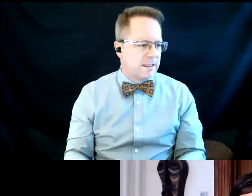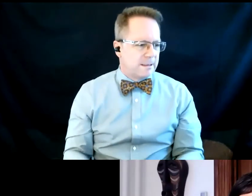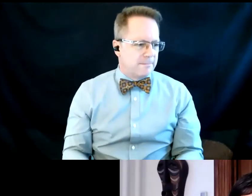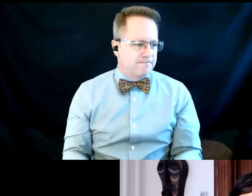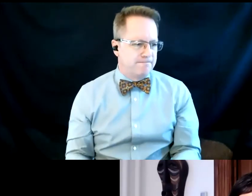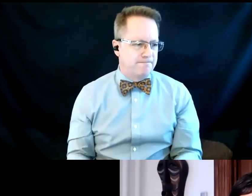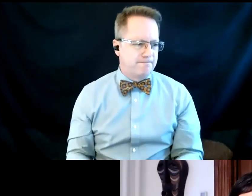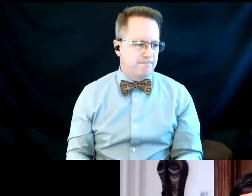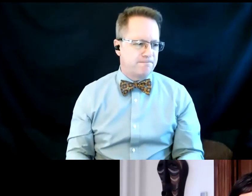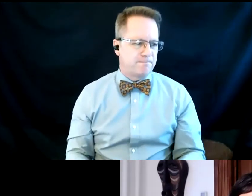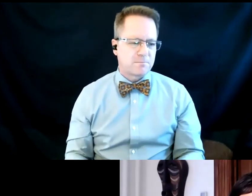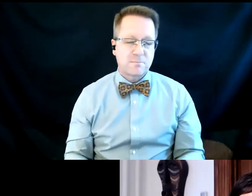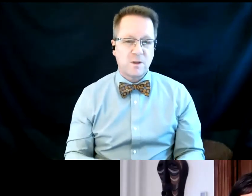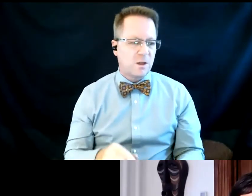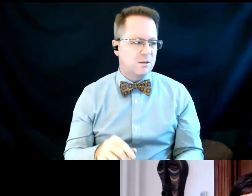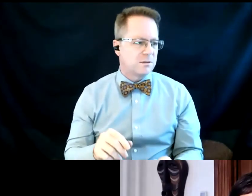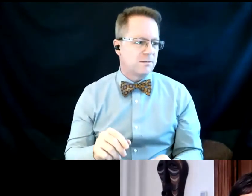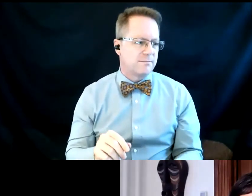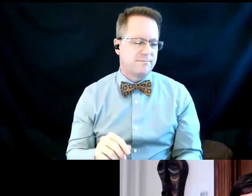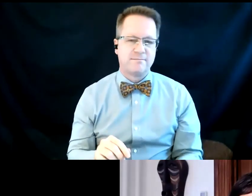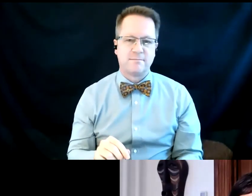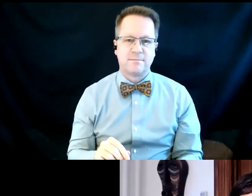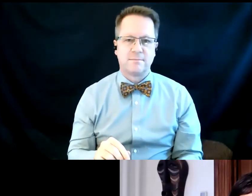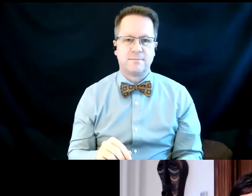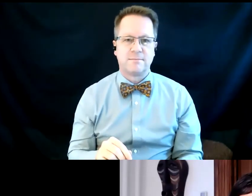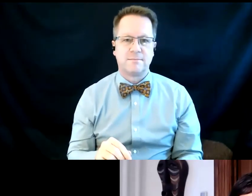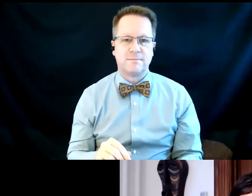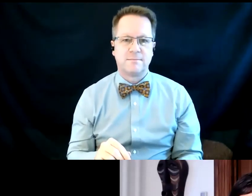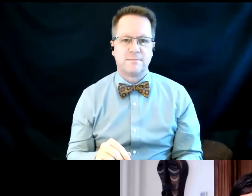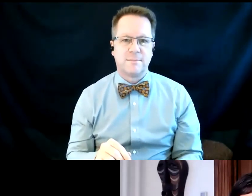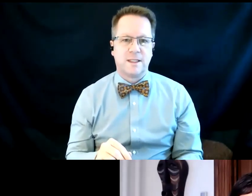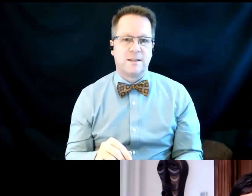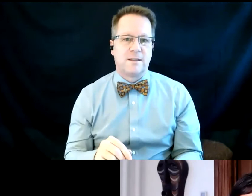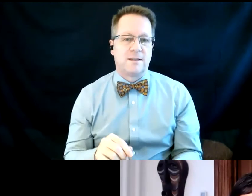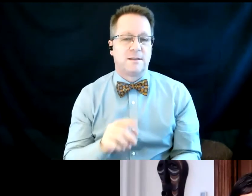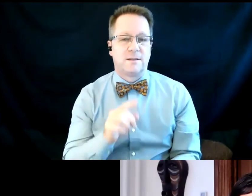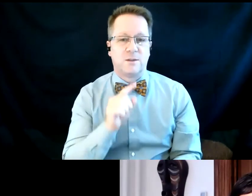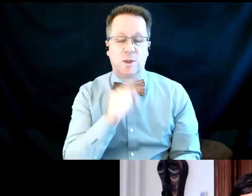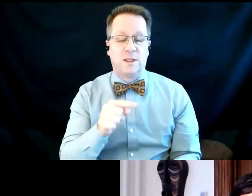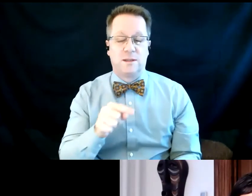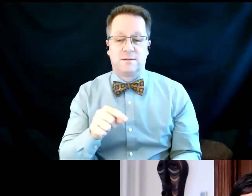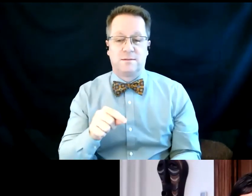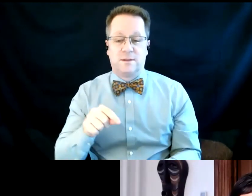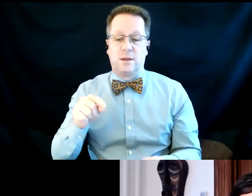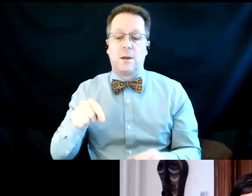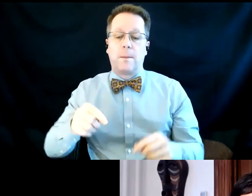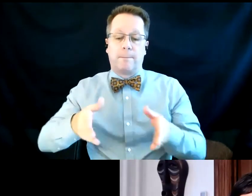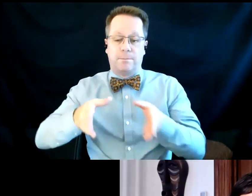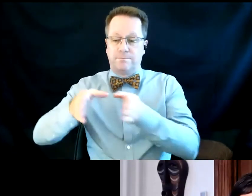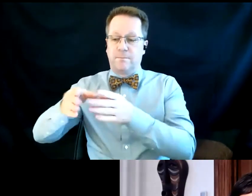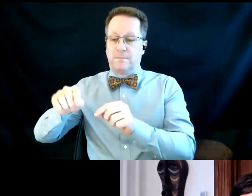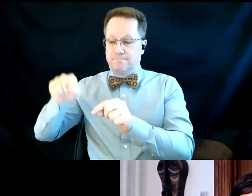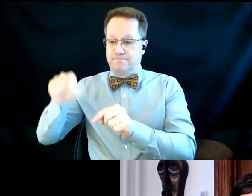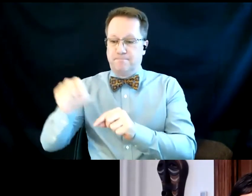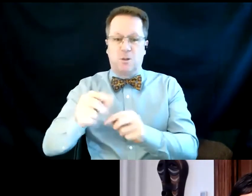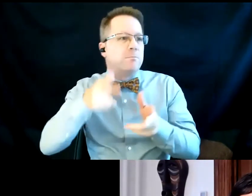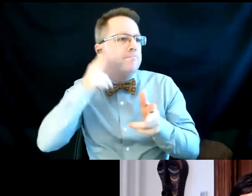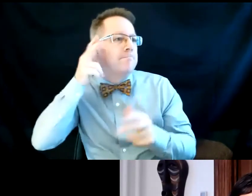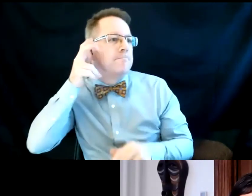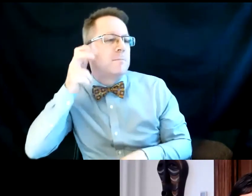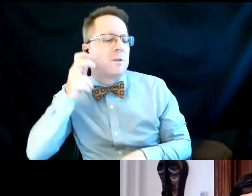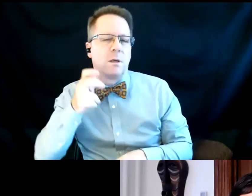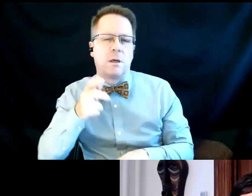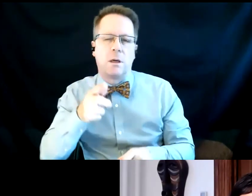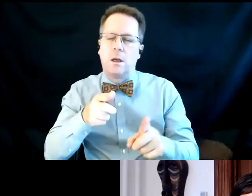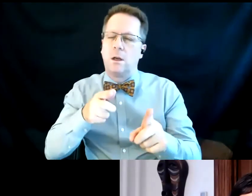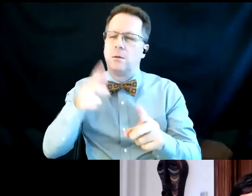and I was listening to your argument live, of course, you really just knocked it out of the park. You were both